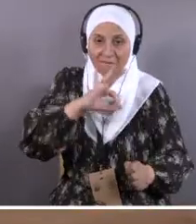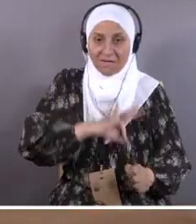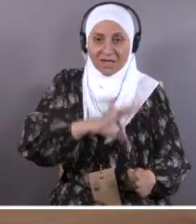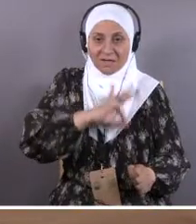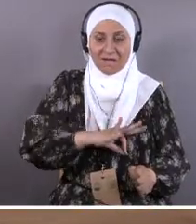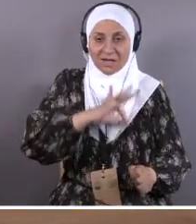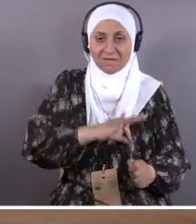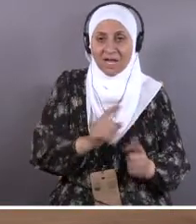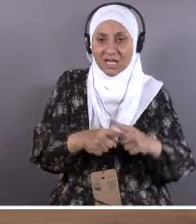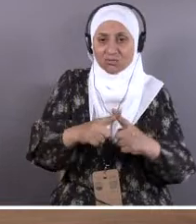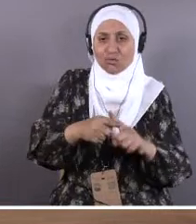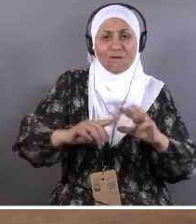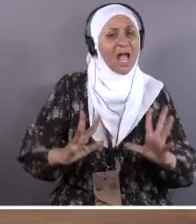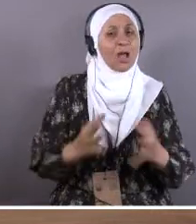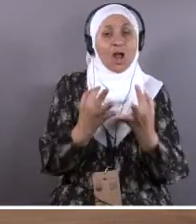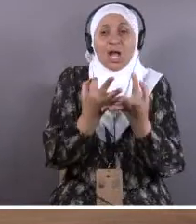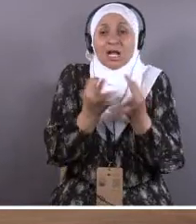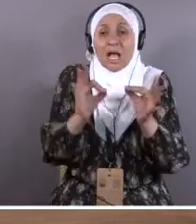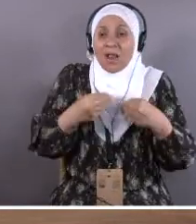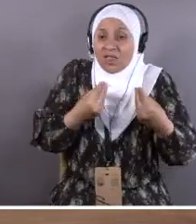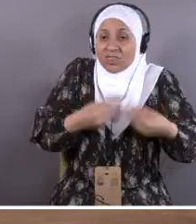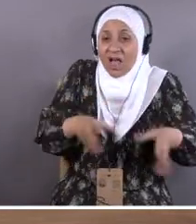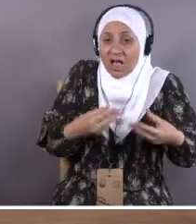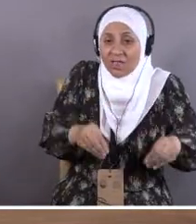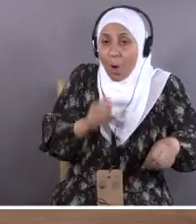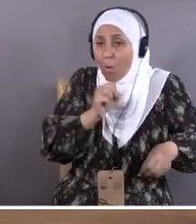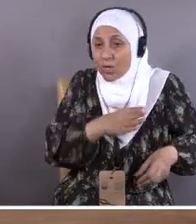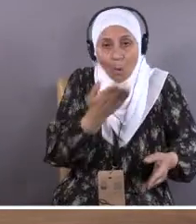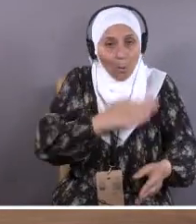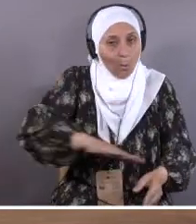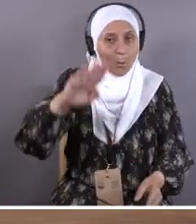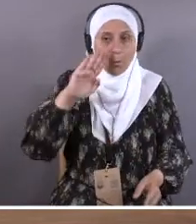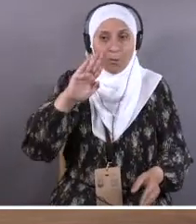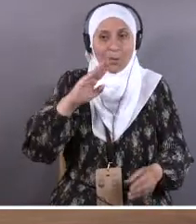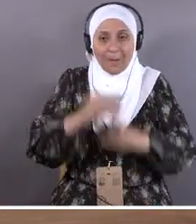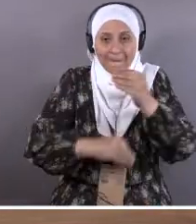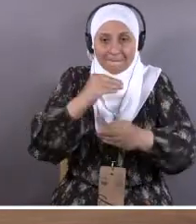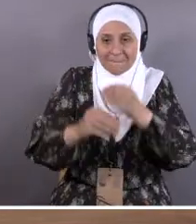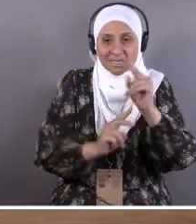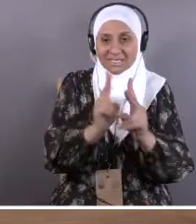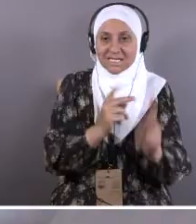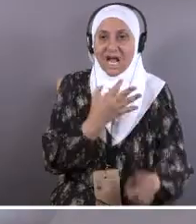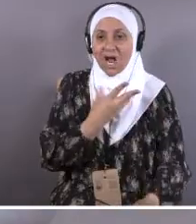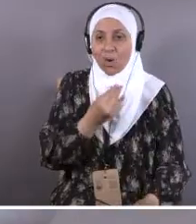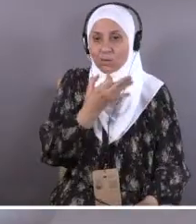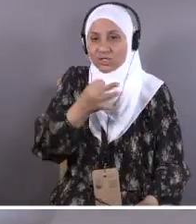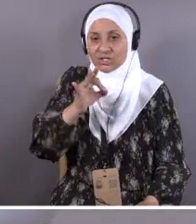recycling. So we used to make the best of each and every component.